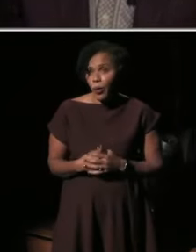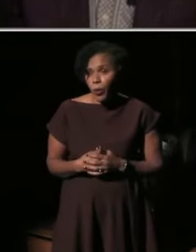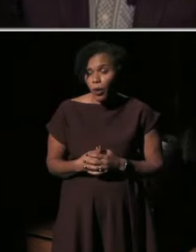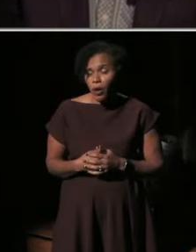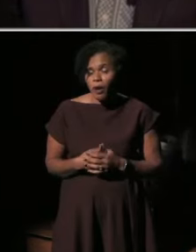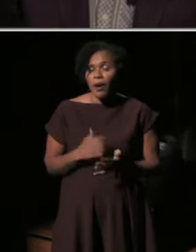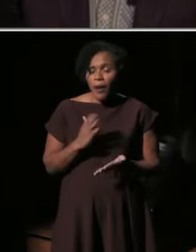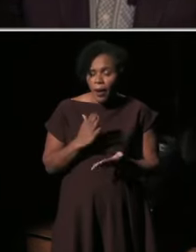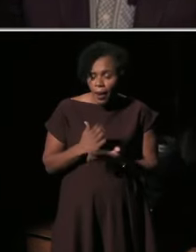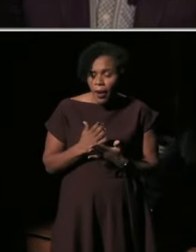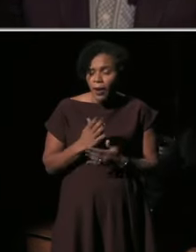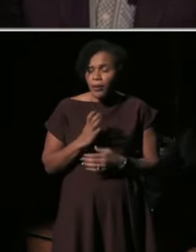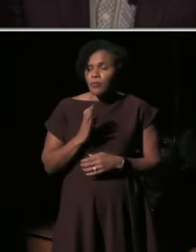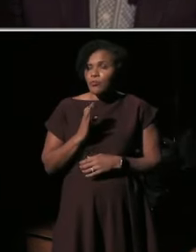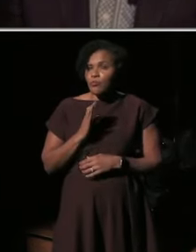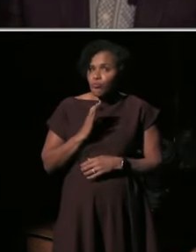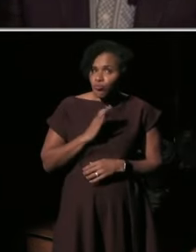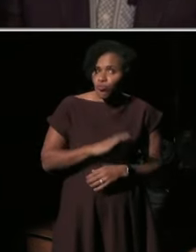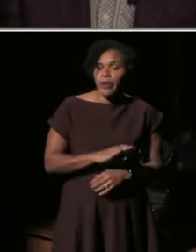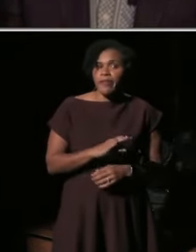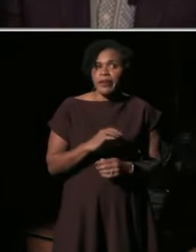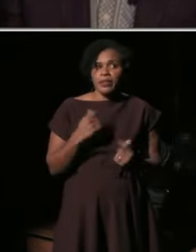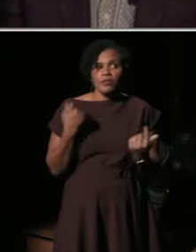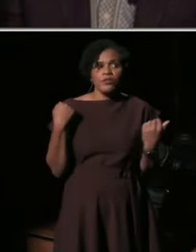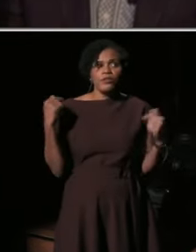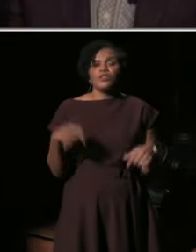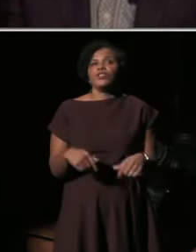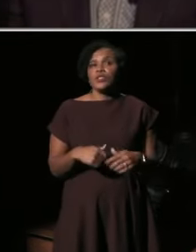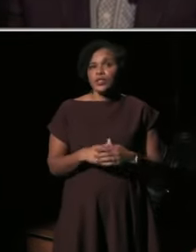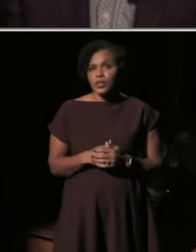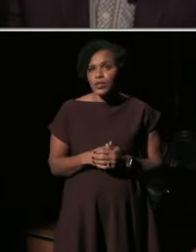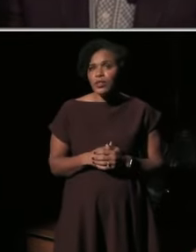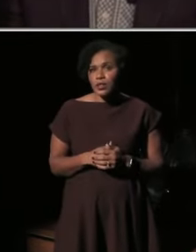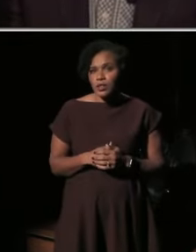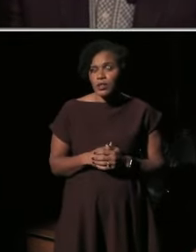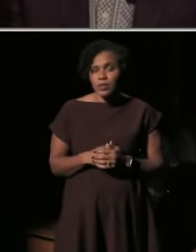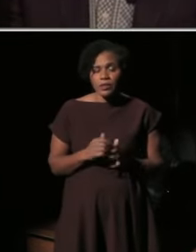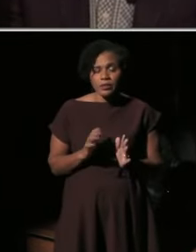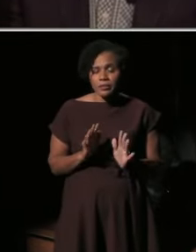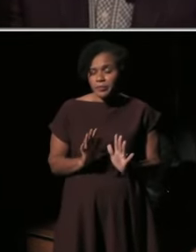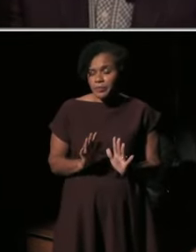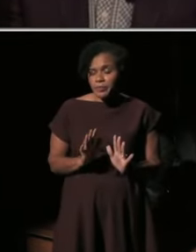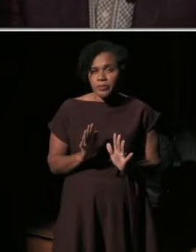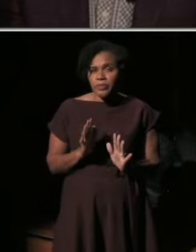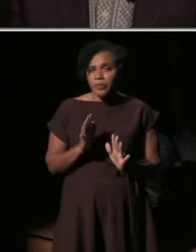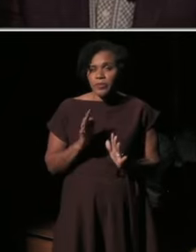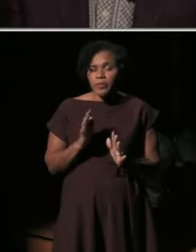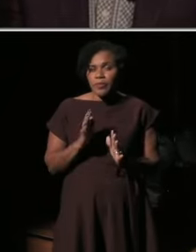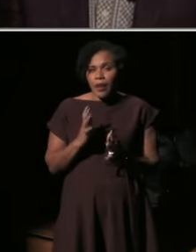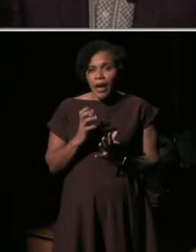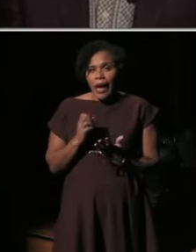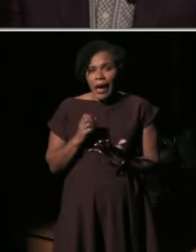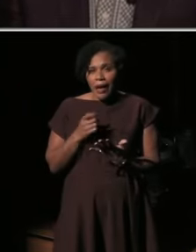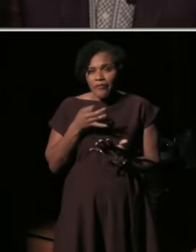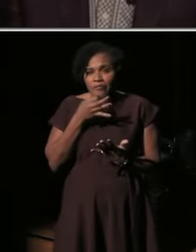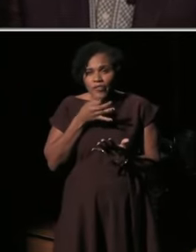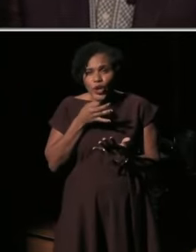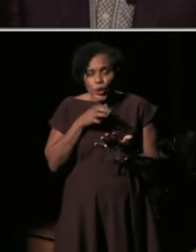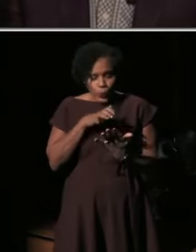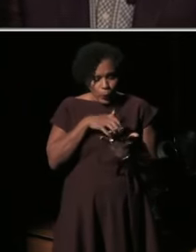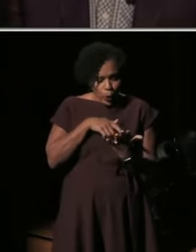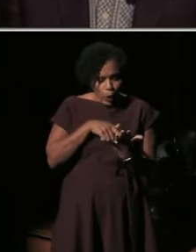absolute privilege to be here. And there's just, I have a few words written down here that